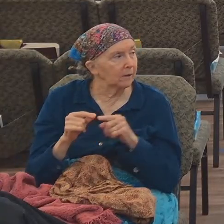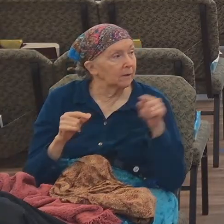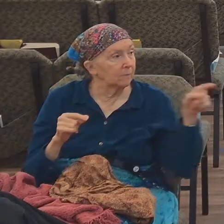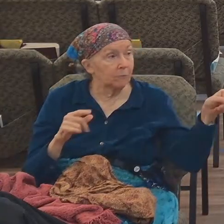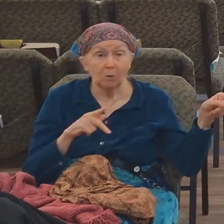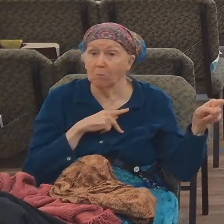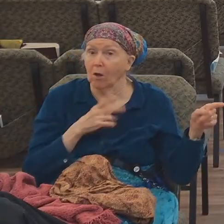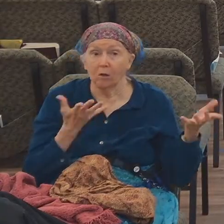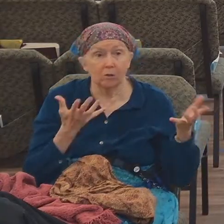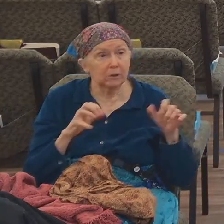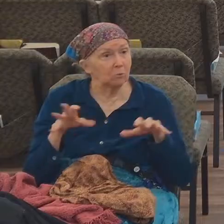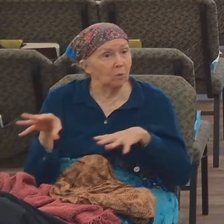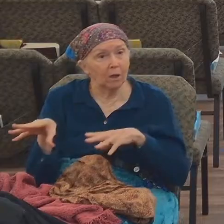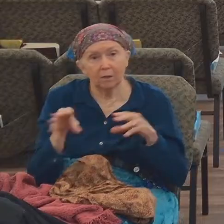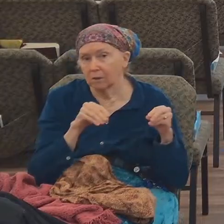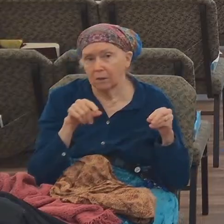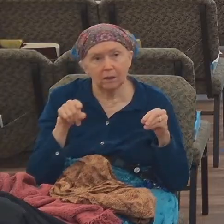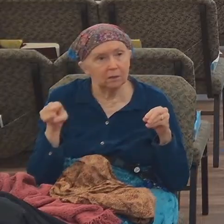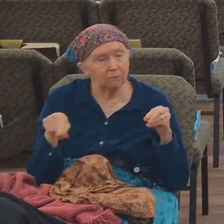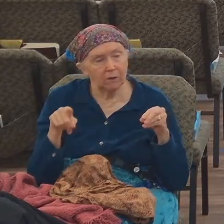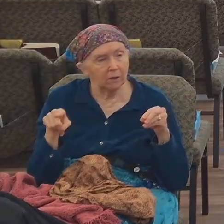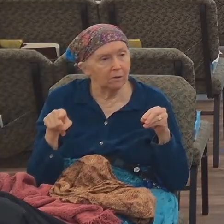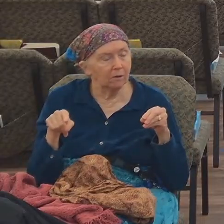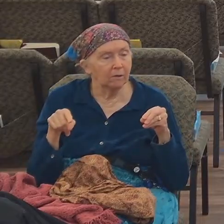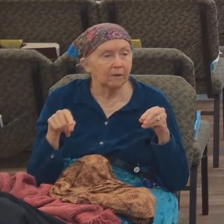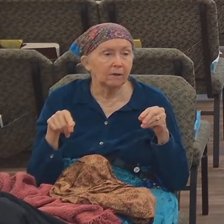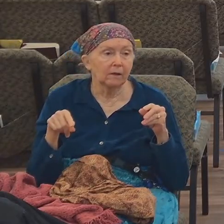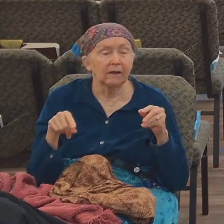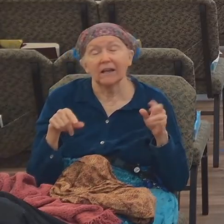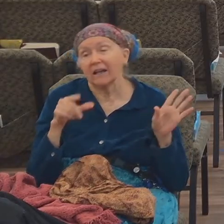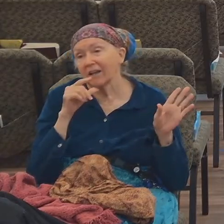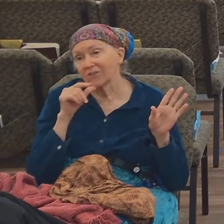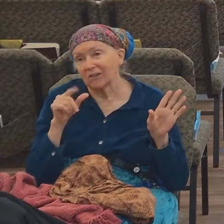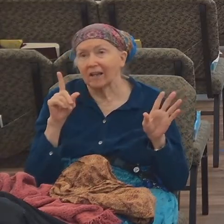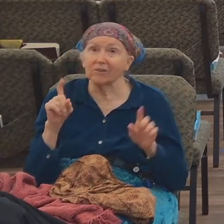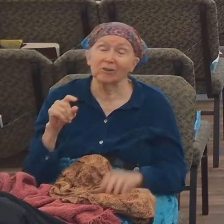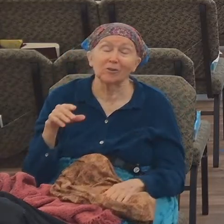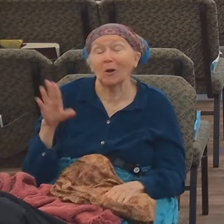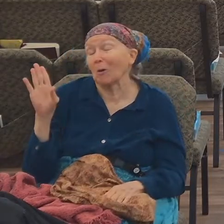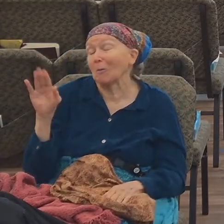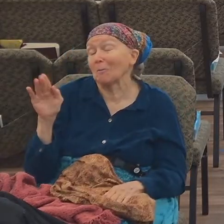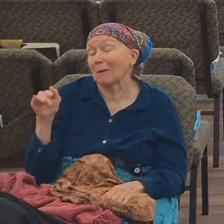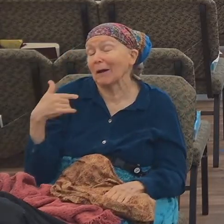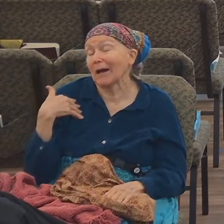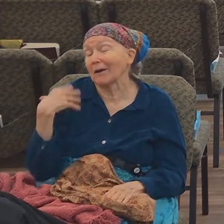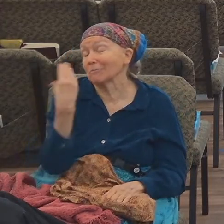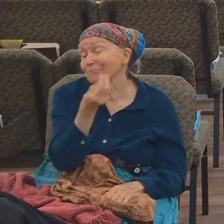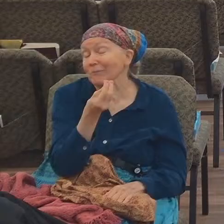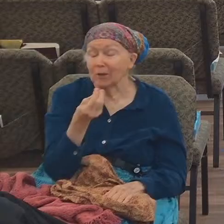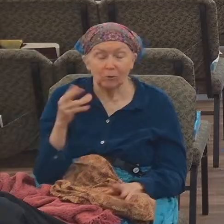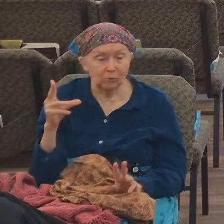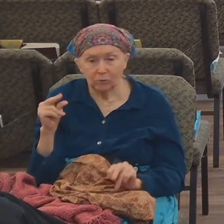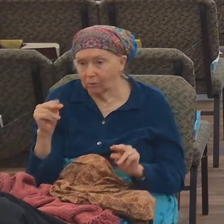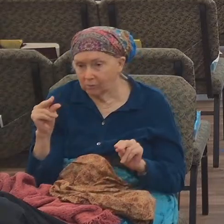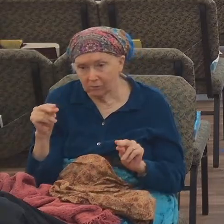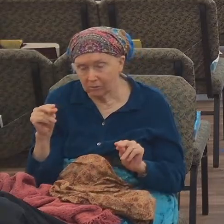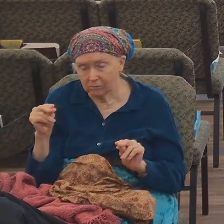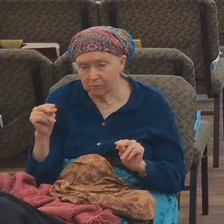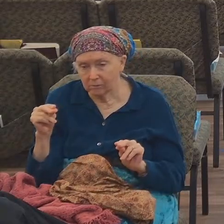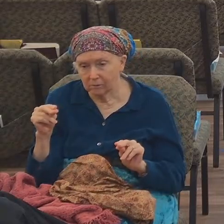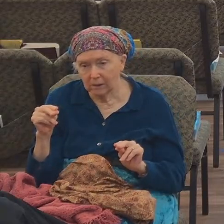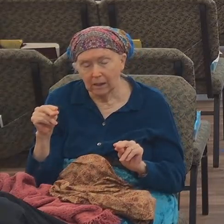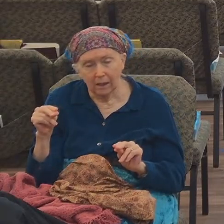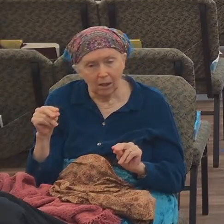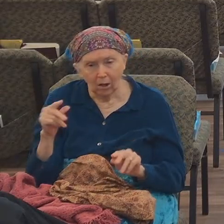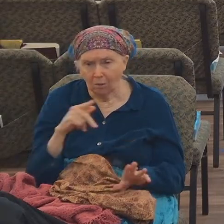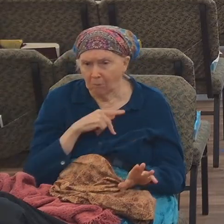Man. Right? It wasn't just, oh, see you later. It was, no. Didn't want to